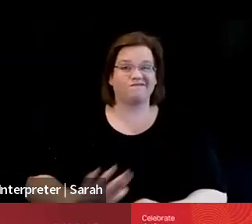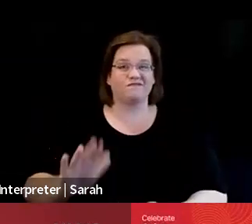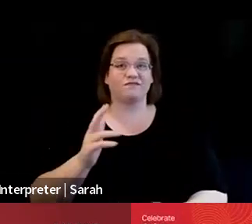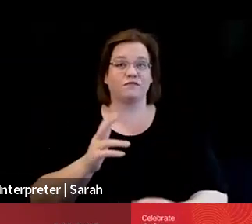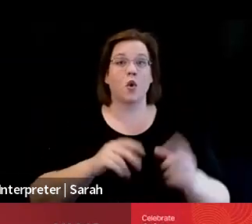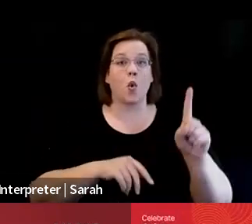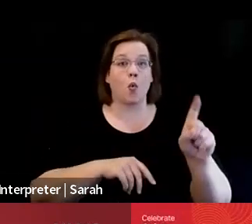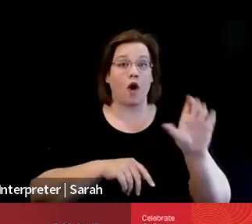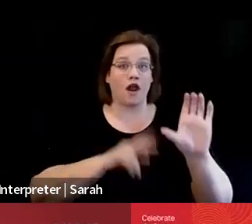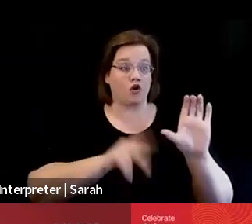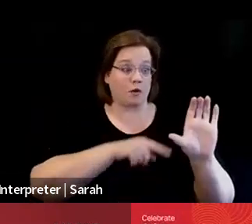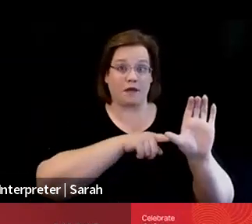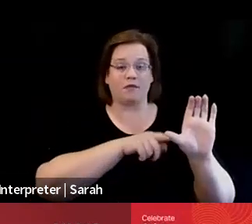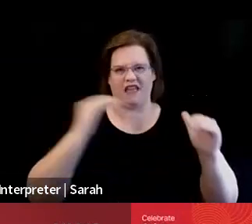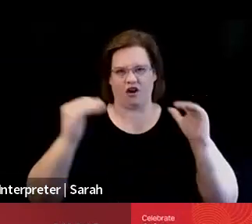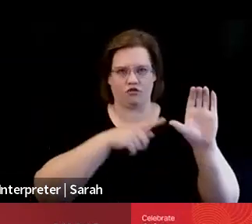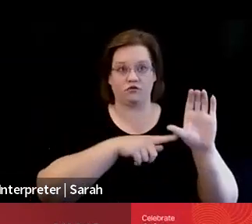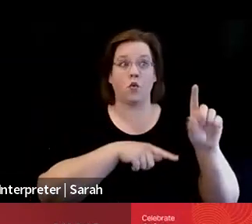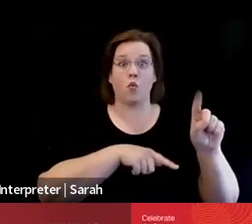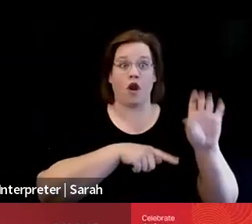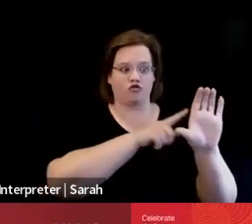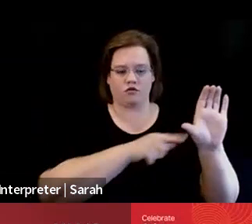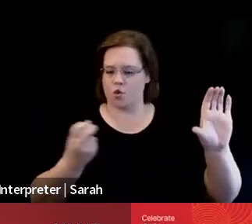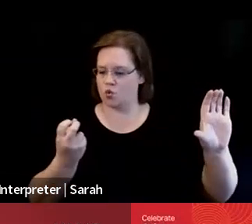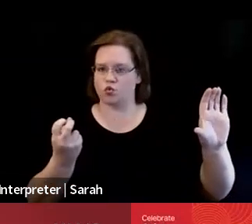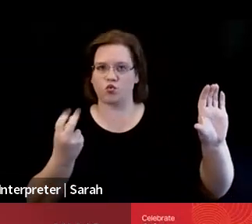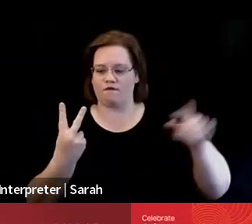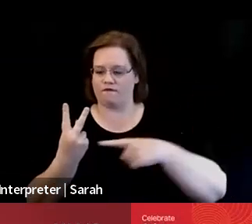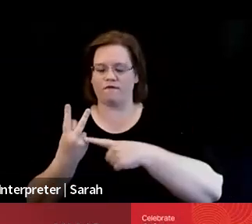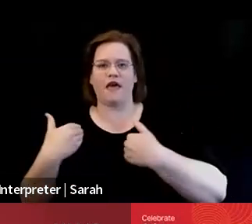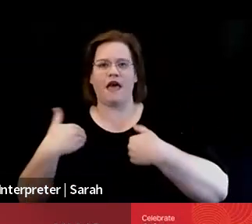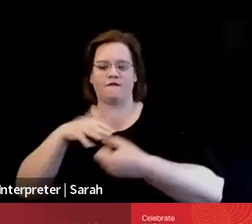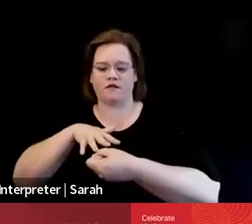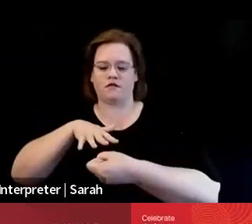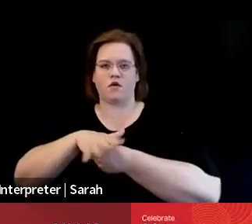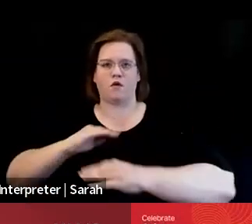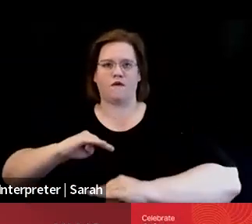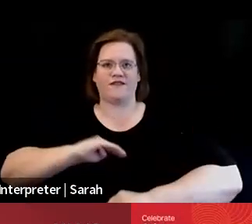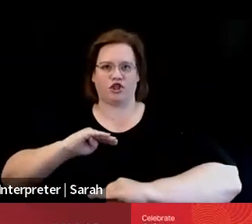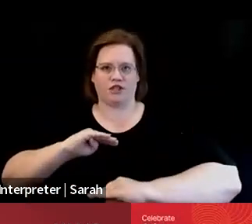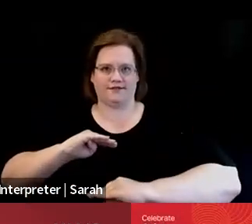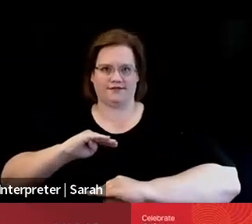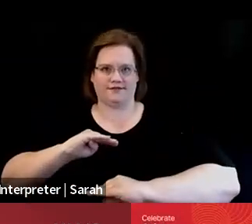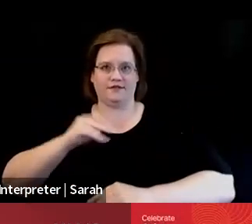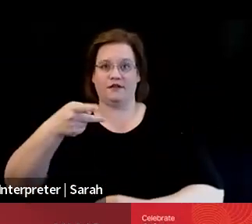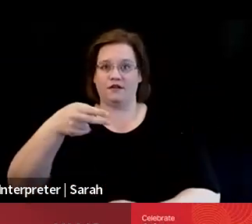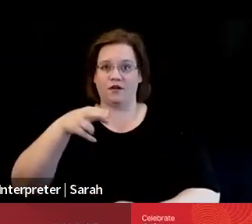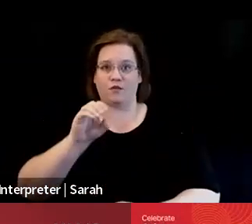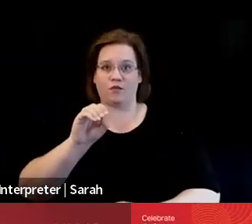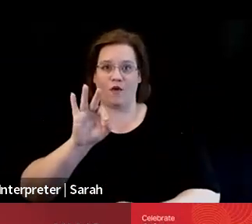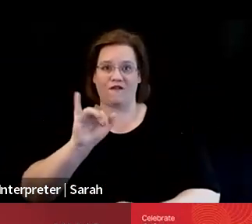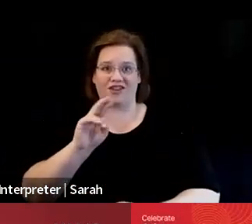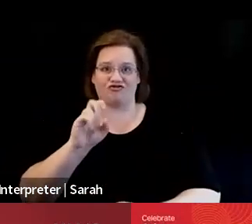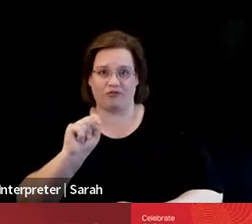out of 100 adults in the US has proficient health literacy skills. So remember back to that definition, you know, finding the